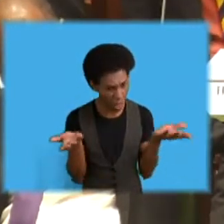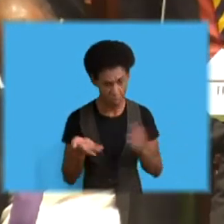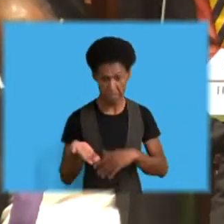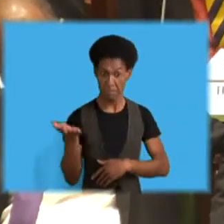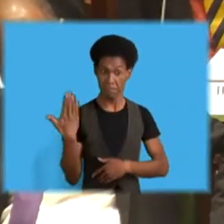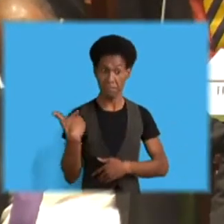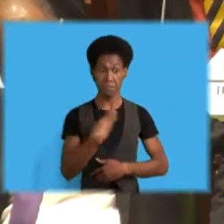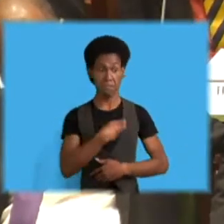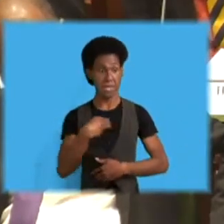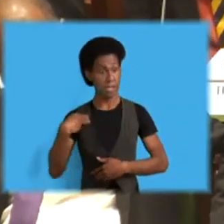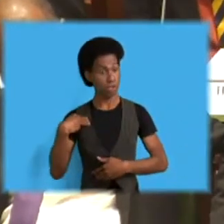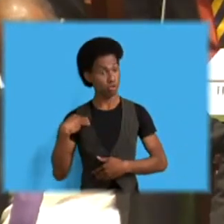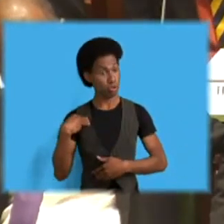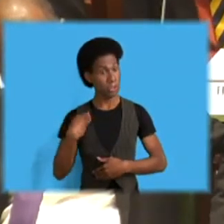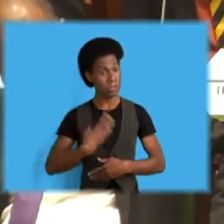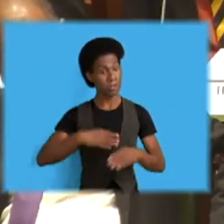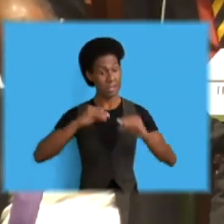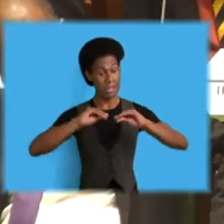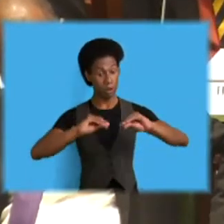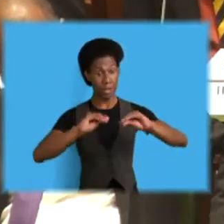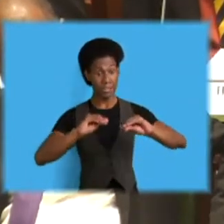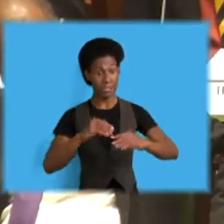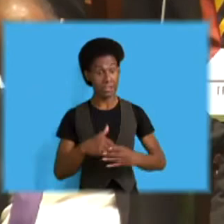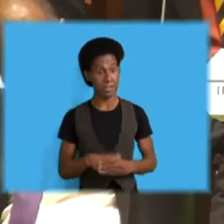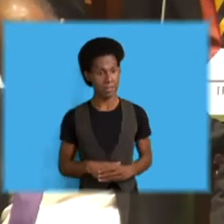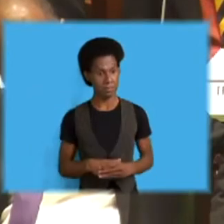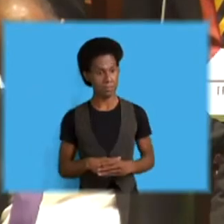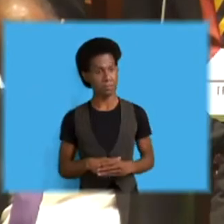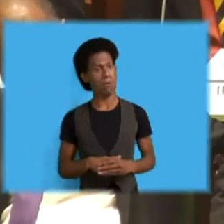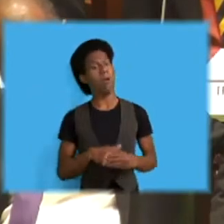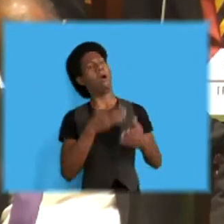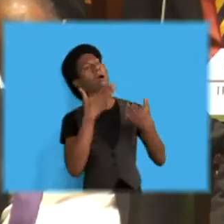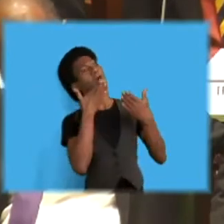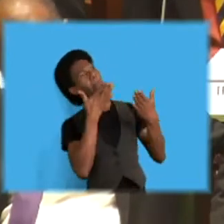Education, made in Rawe, was quoted saying, "Vinakatamana."